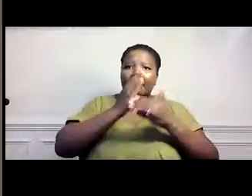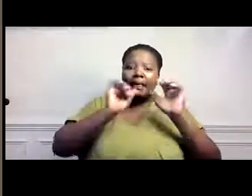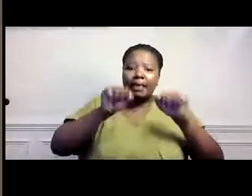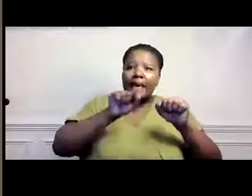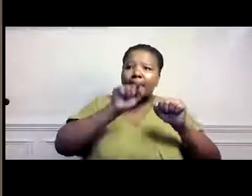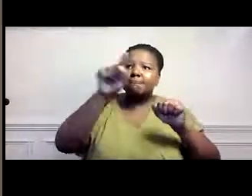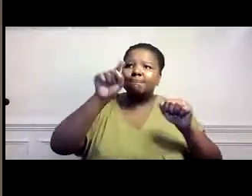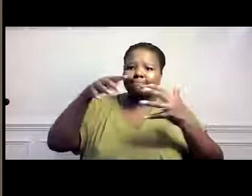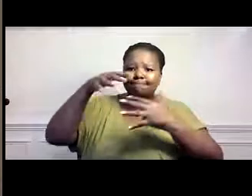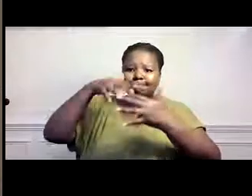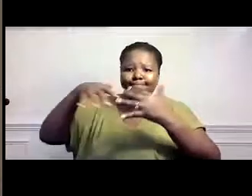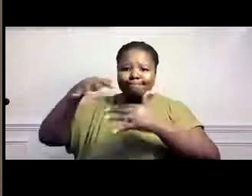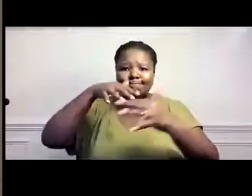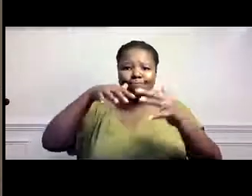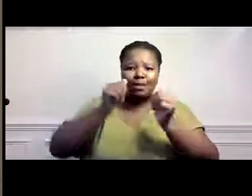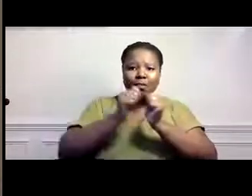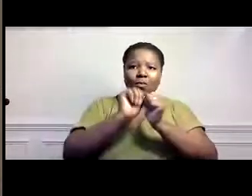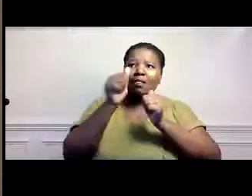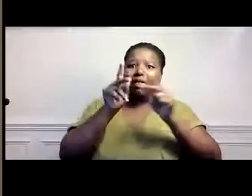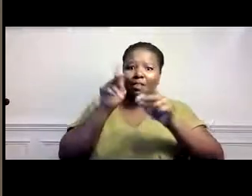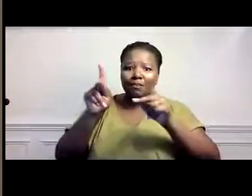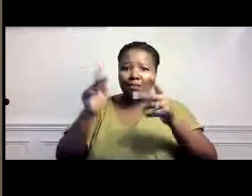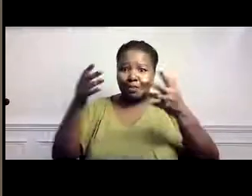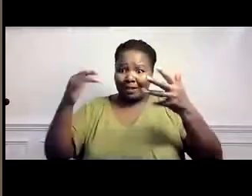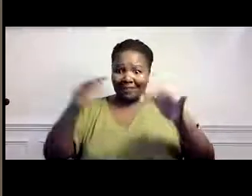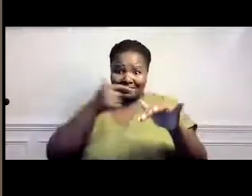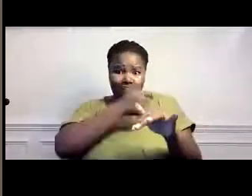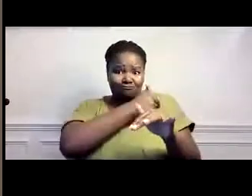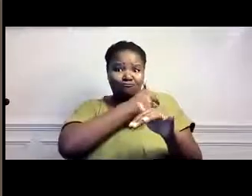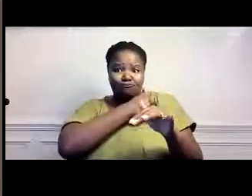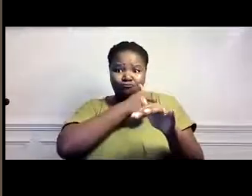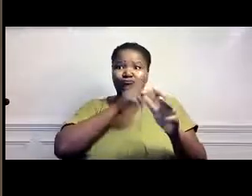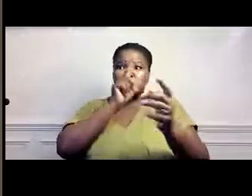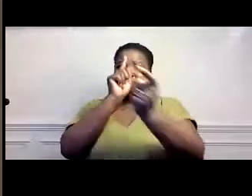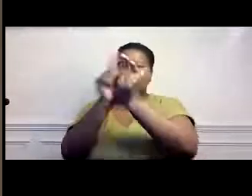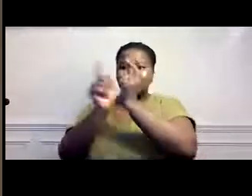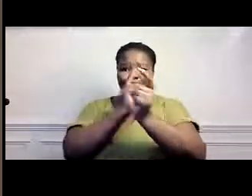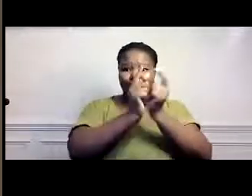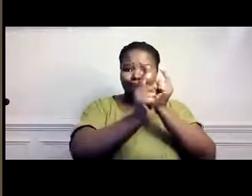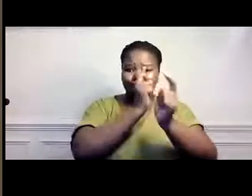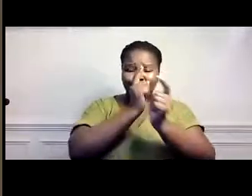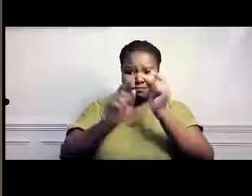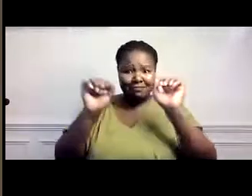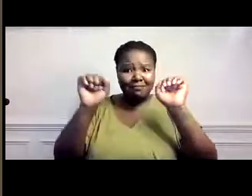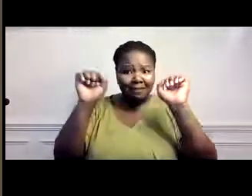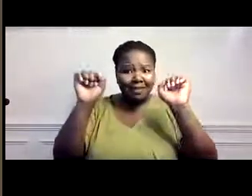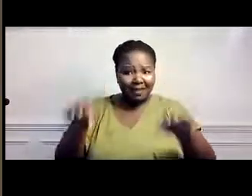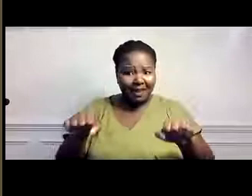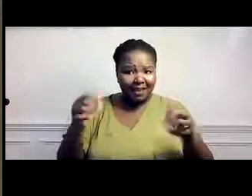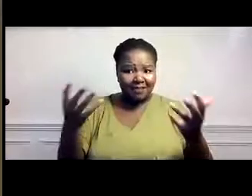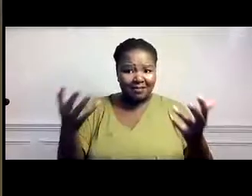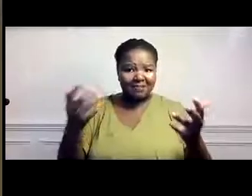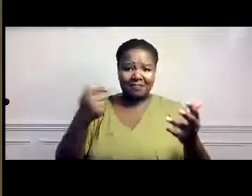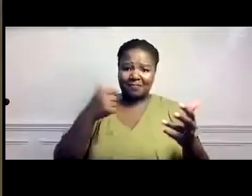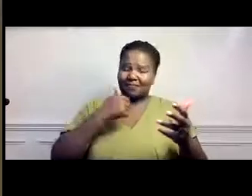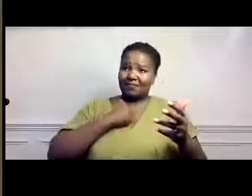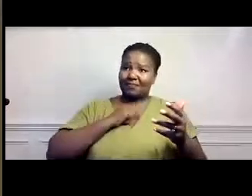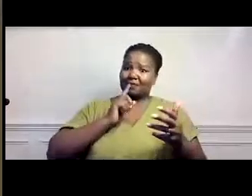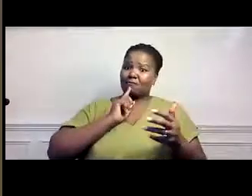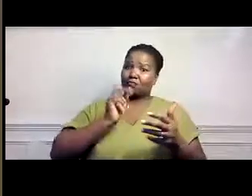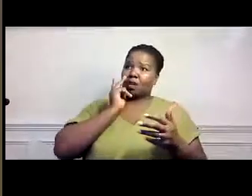who has taken the vaccine. So I would look at what's really up